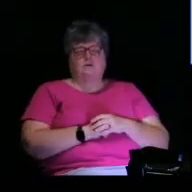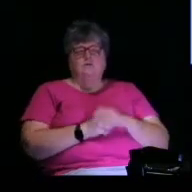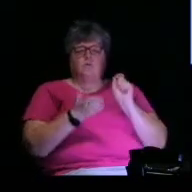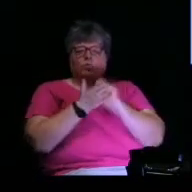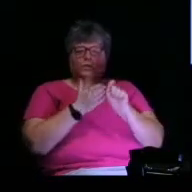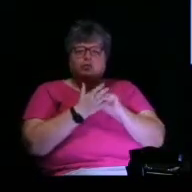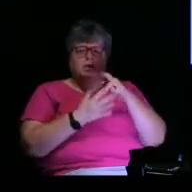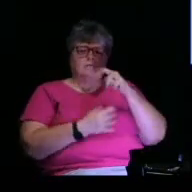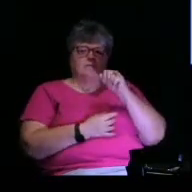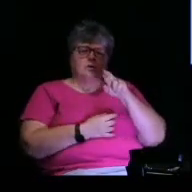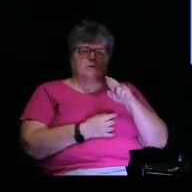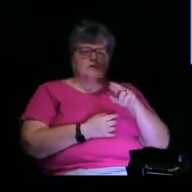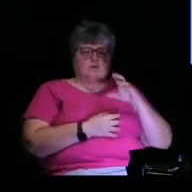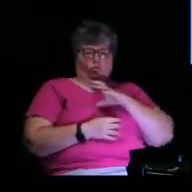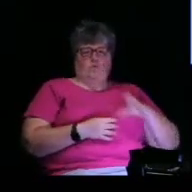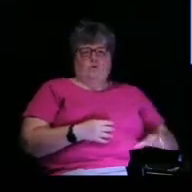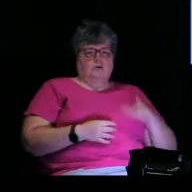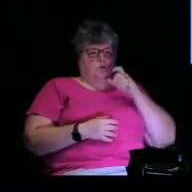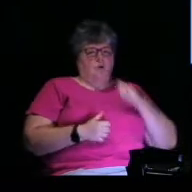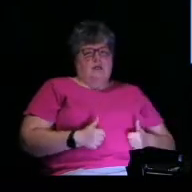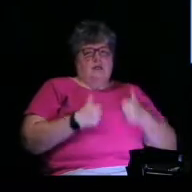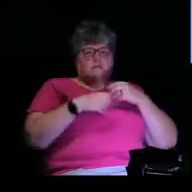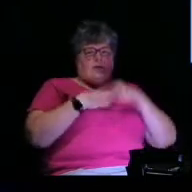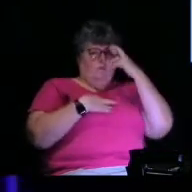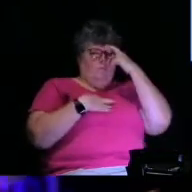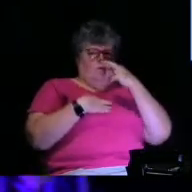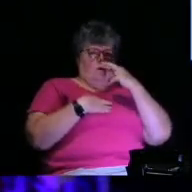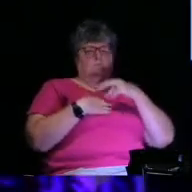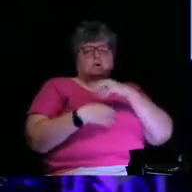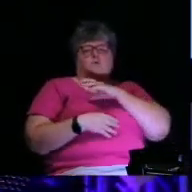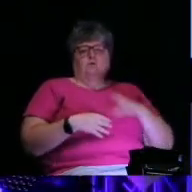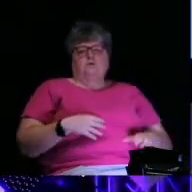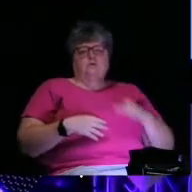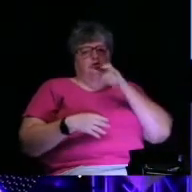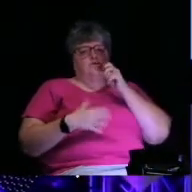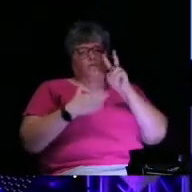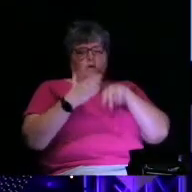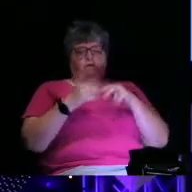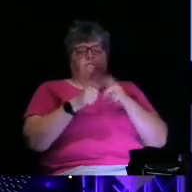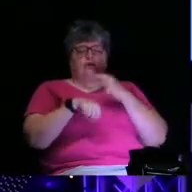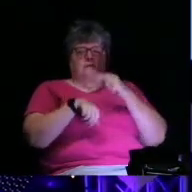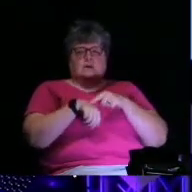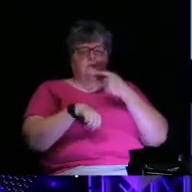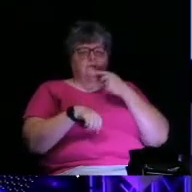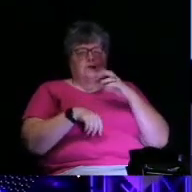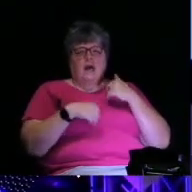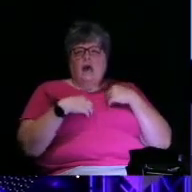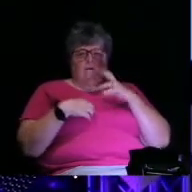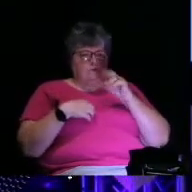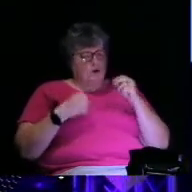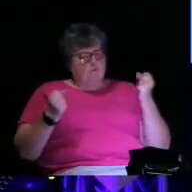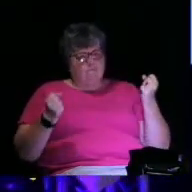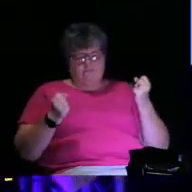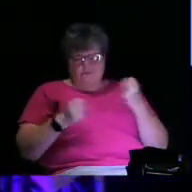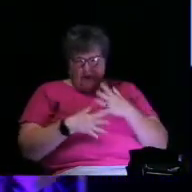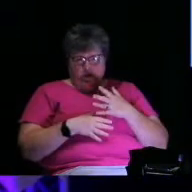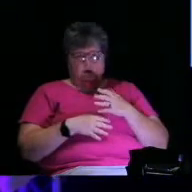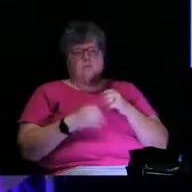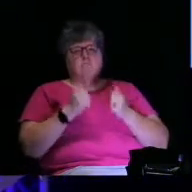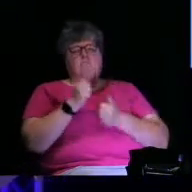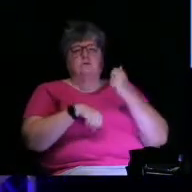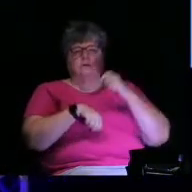Christians who were living in Rome. These Christians who were reading this for the first time, when he says, have no fear of them, they most likely, in their